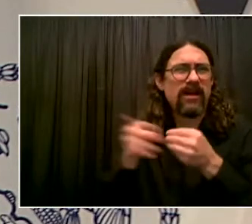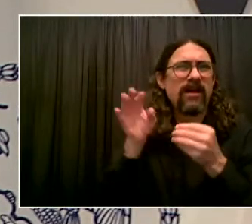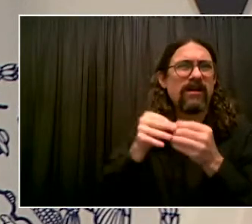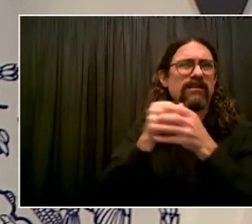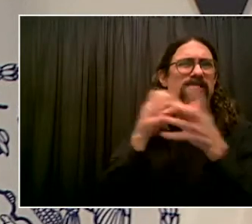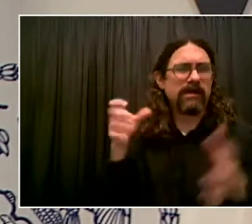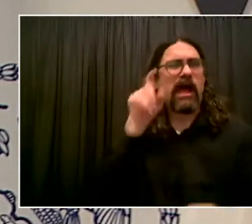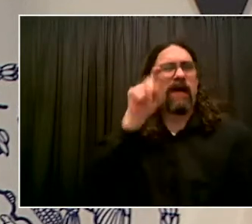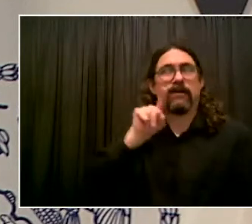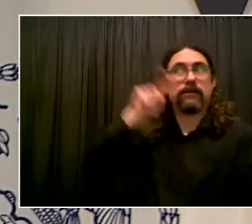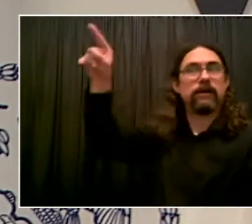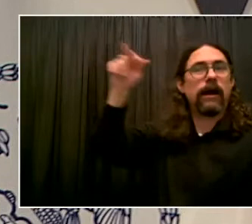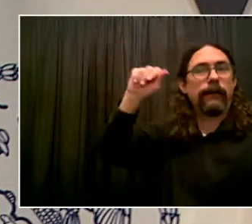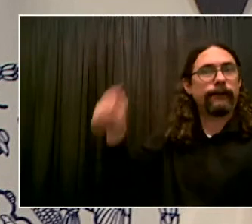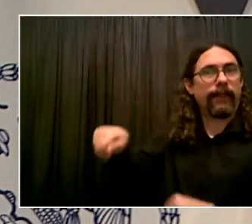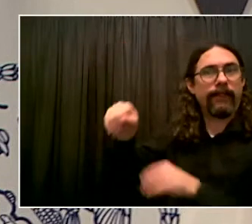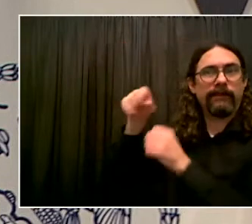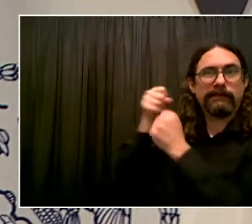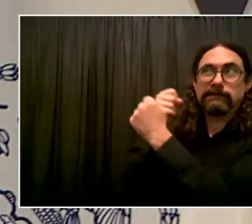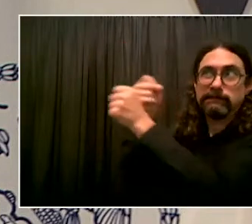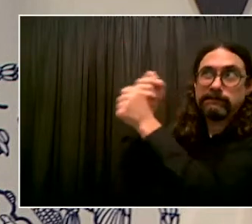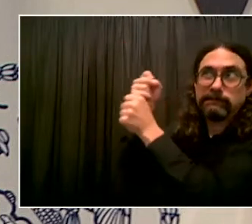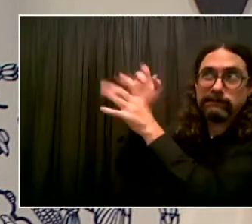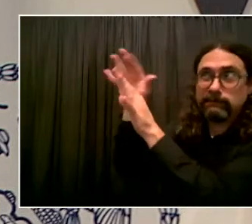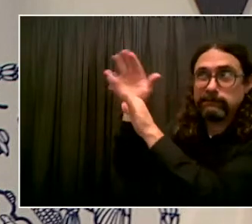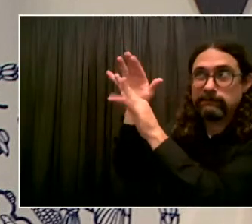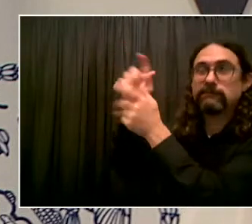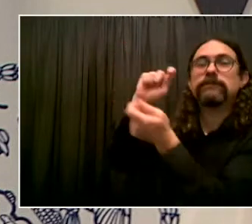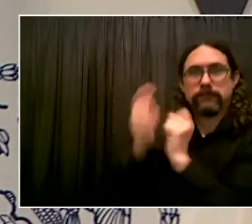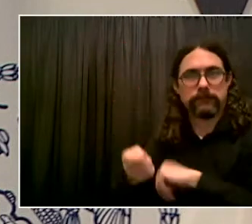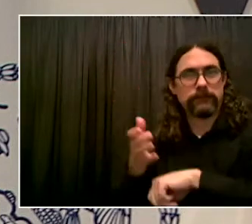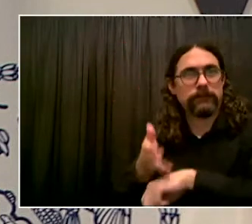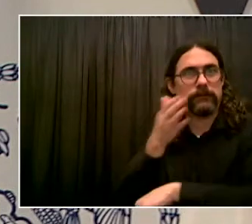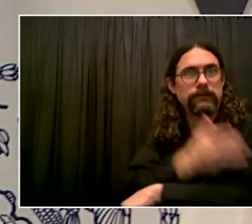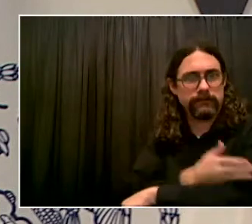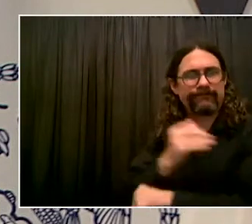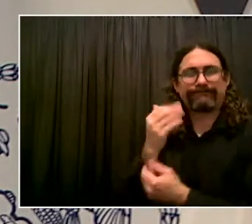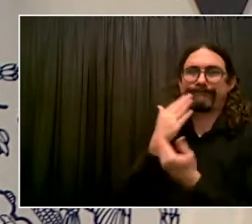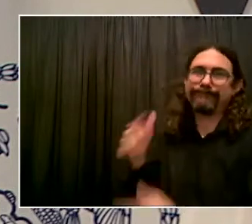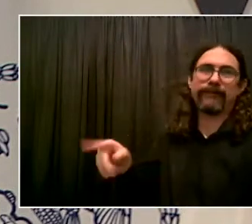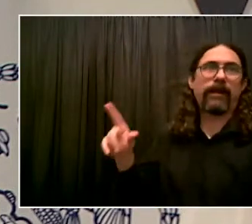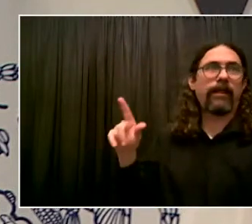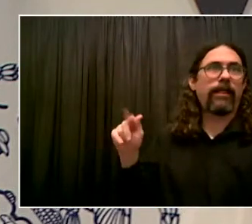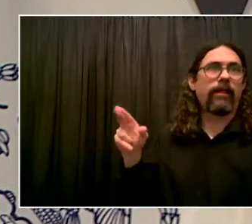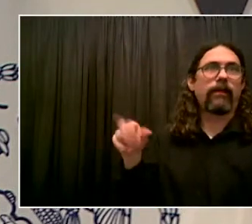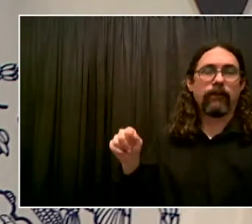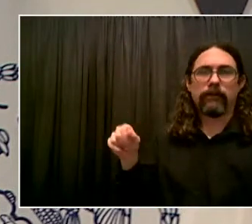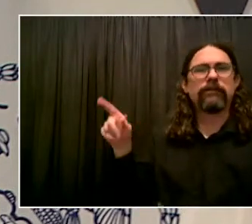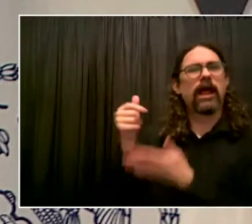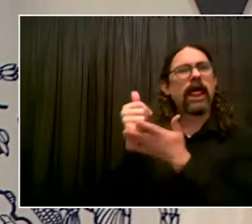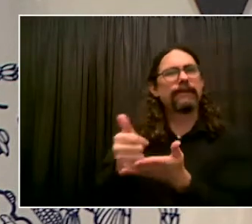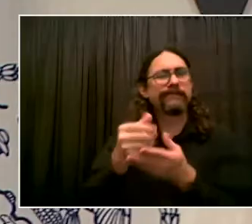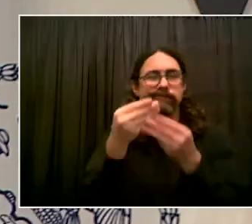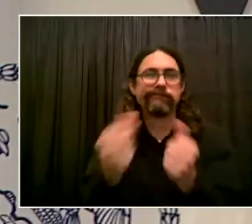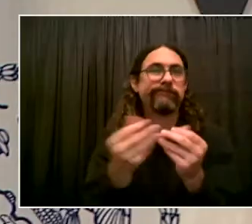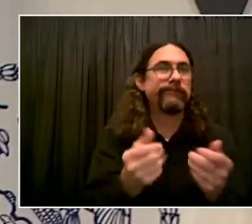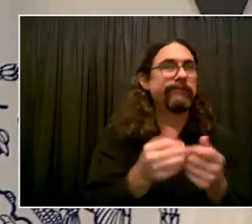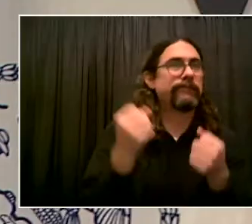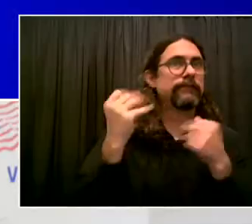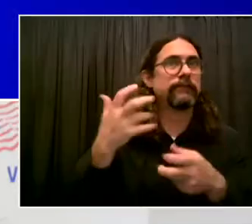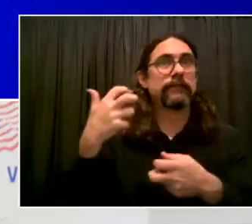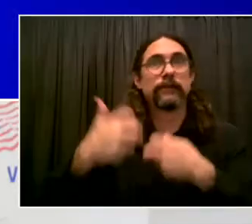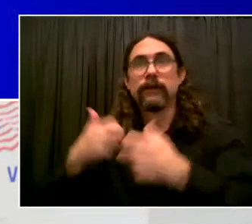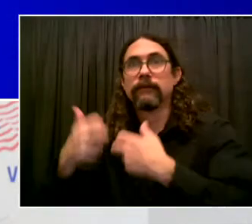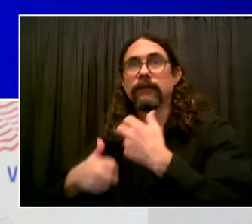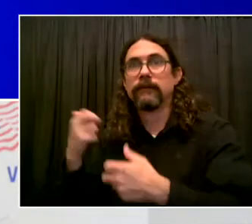down barriers that existed for a long time. And we actually have an opportunity tomorrow with the ballot measures to tear down more barriers and make voting even